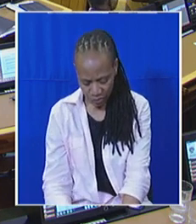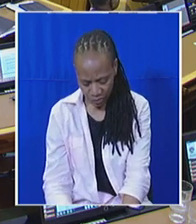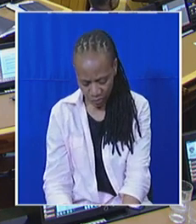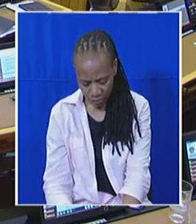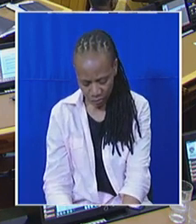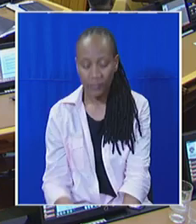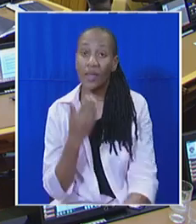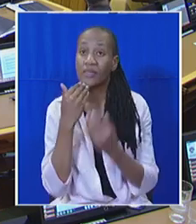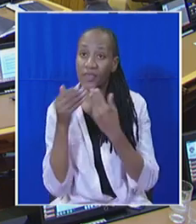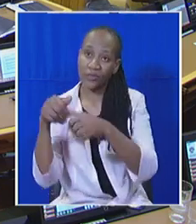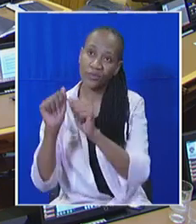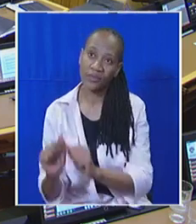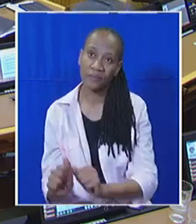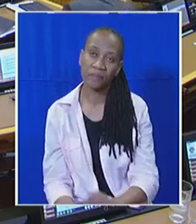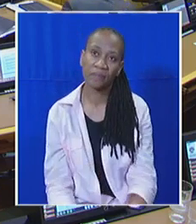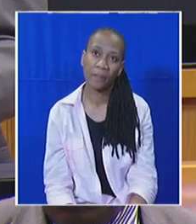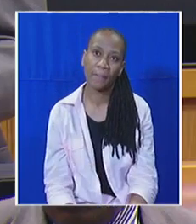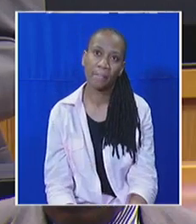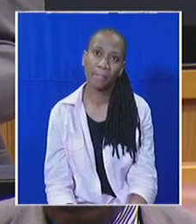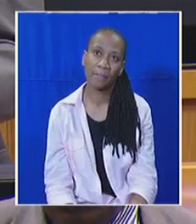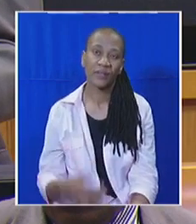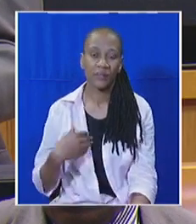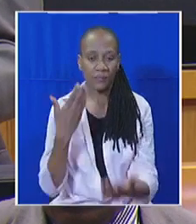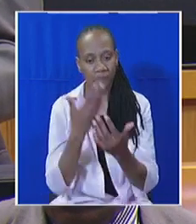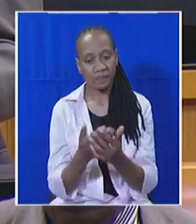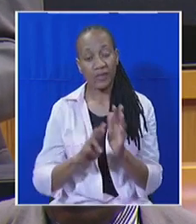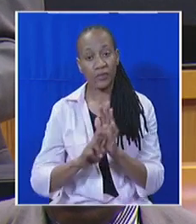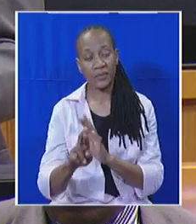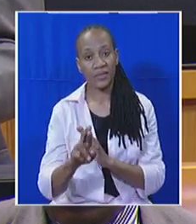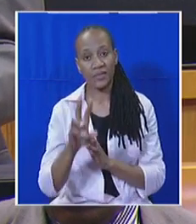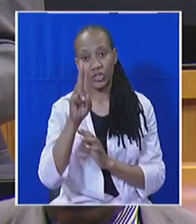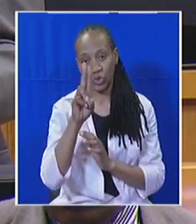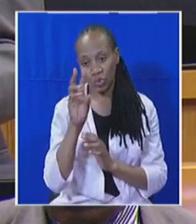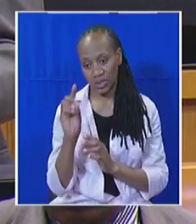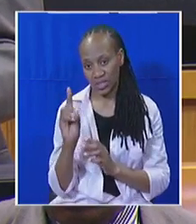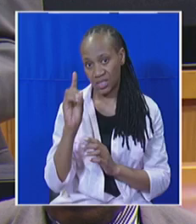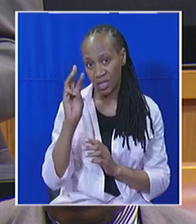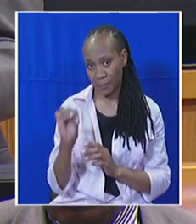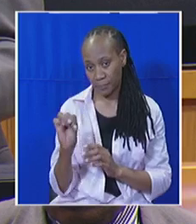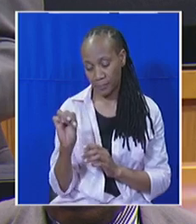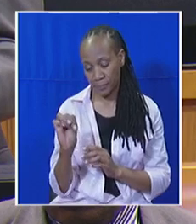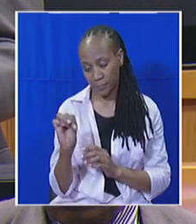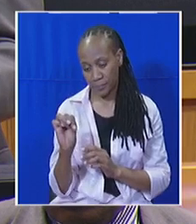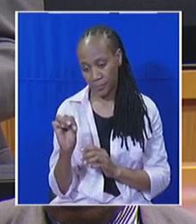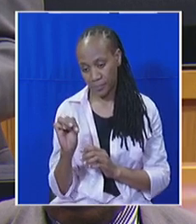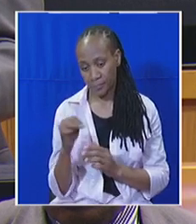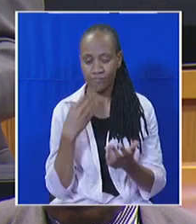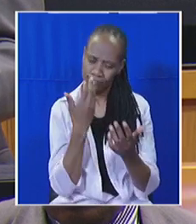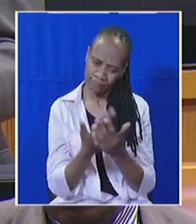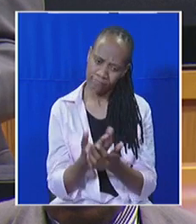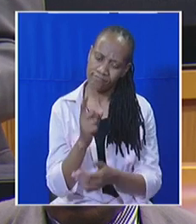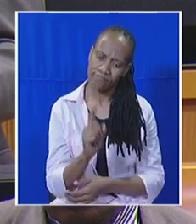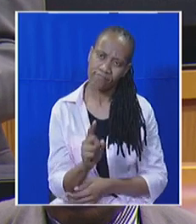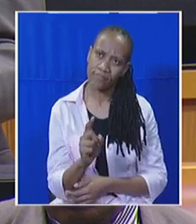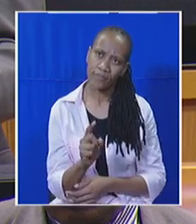Thank you, Chair. I move without notice on behalf of the United Democratic Movement that the House notes that there